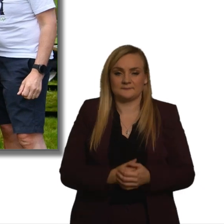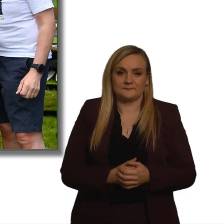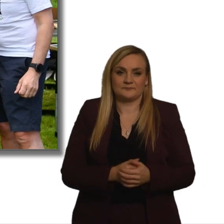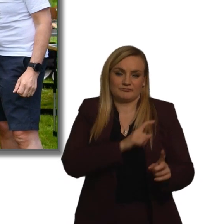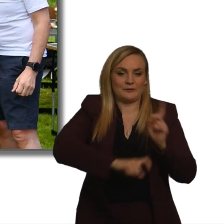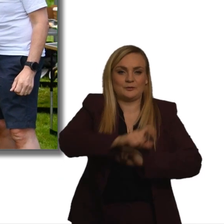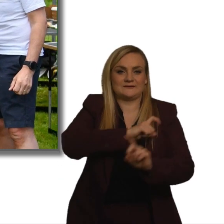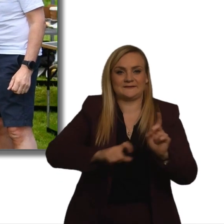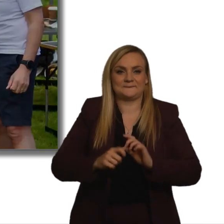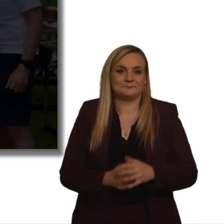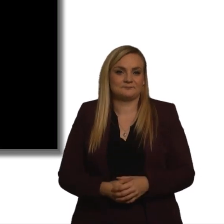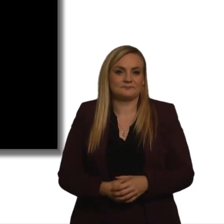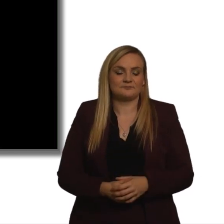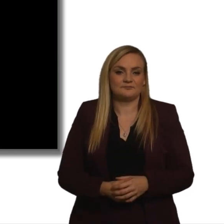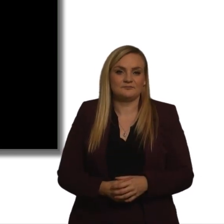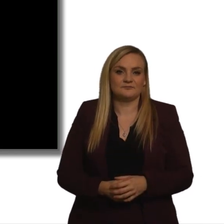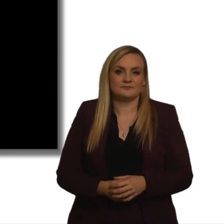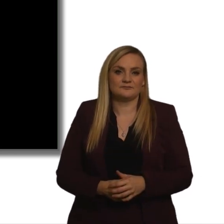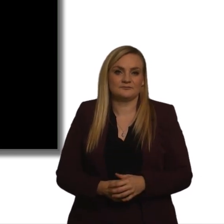LGBTQIA+ community.